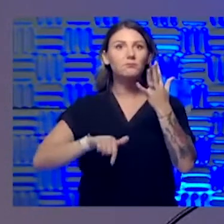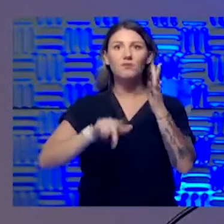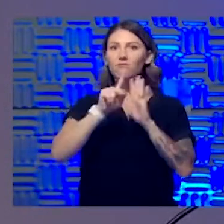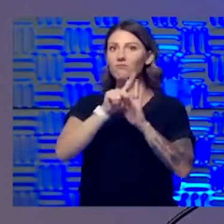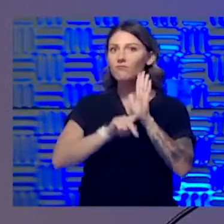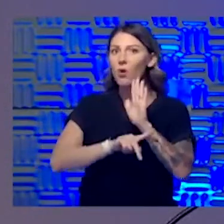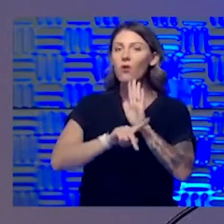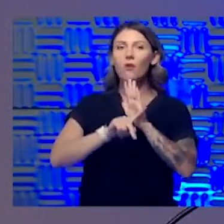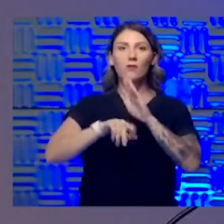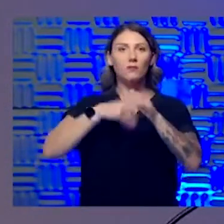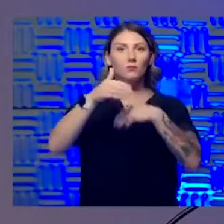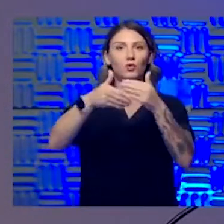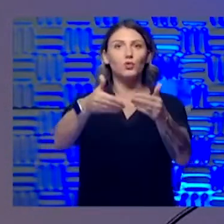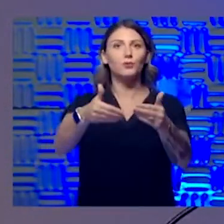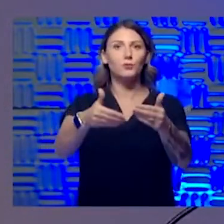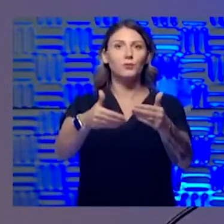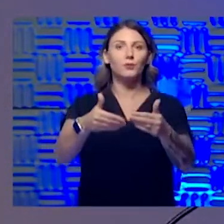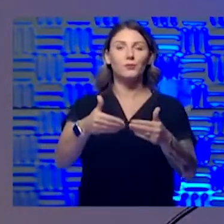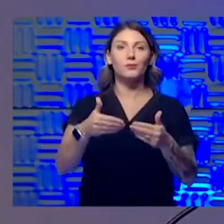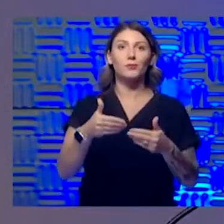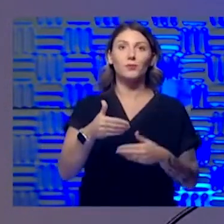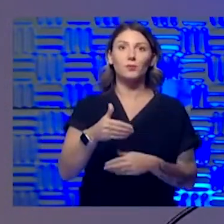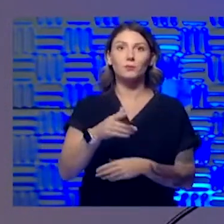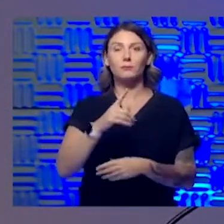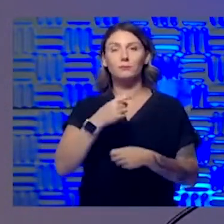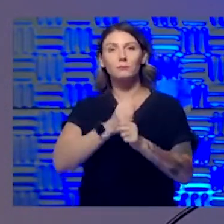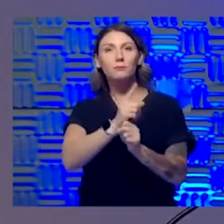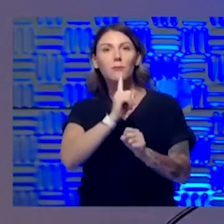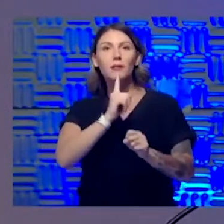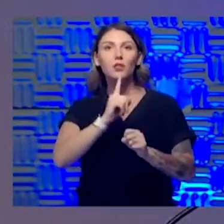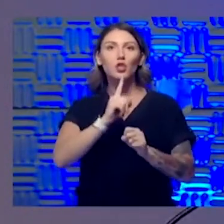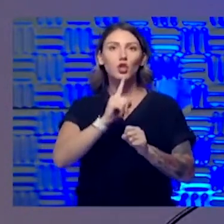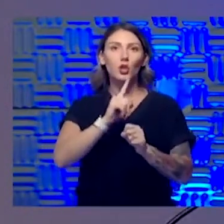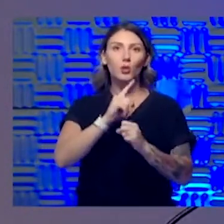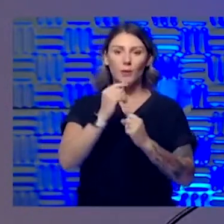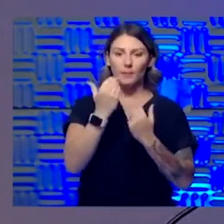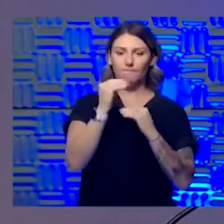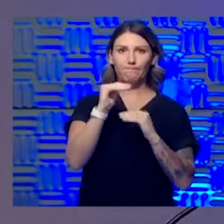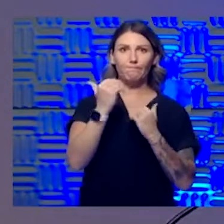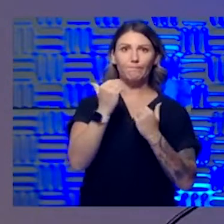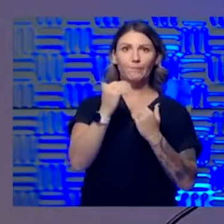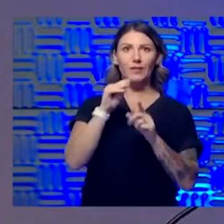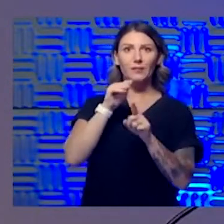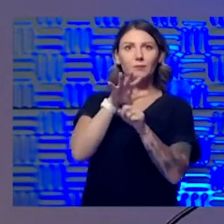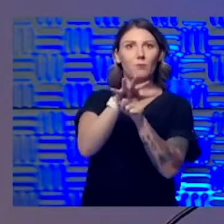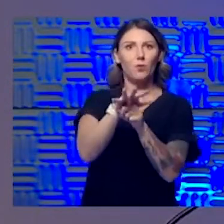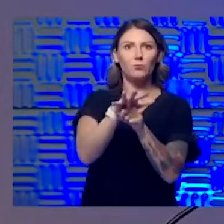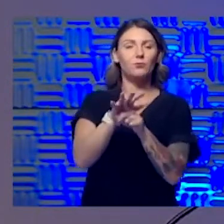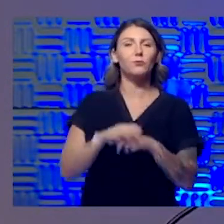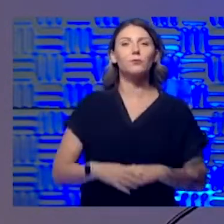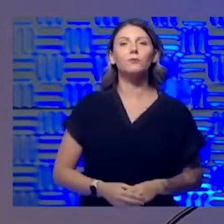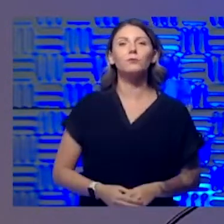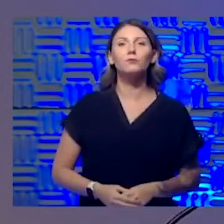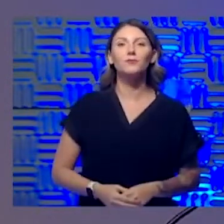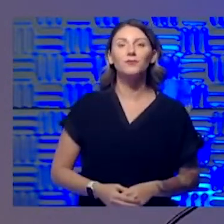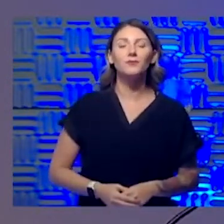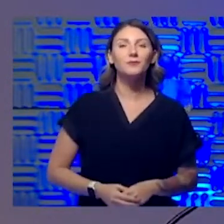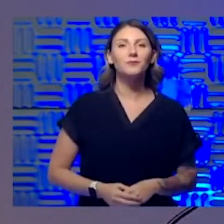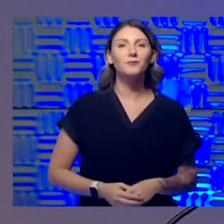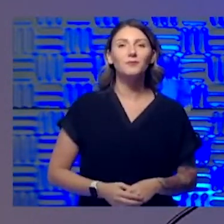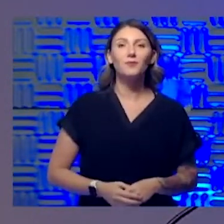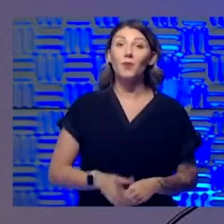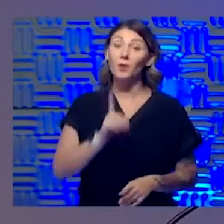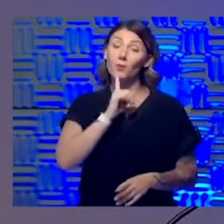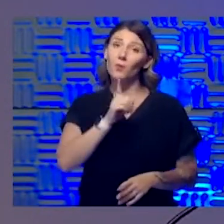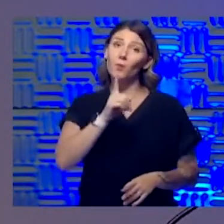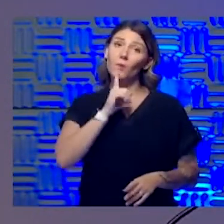protocols and procedures to make sure that we minimize exposures as much as possible. And I'm really glad